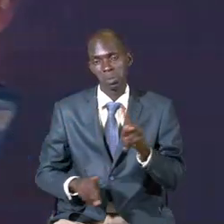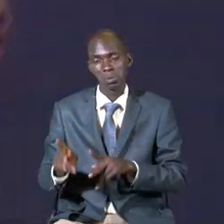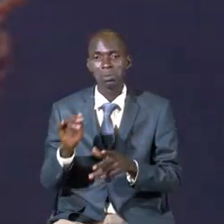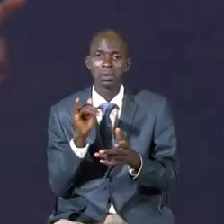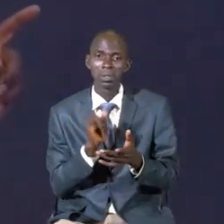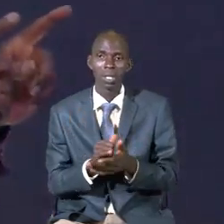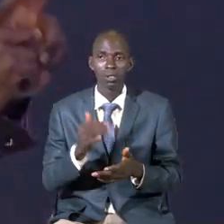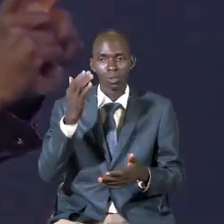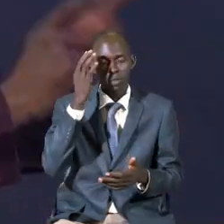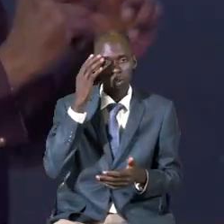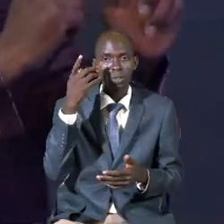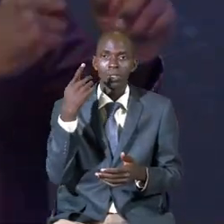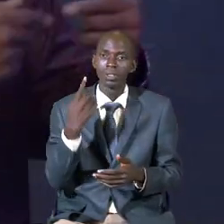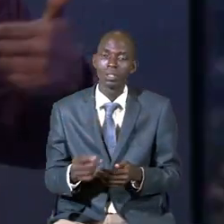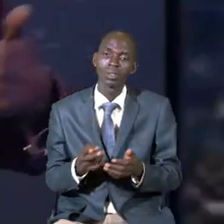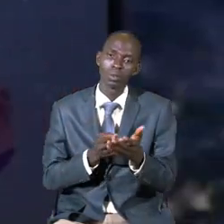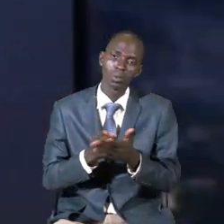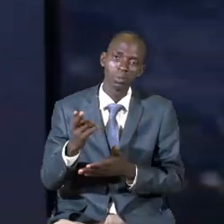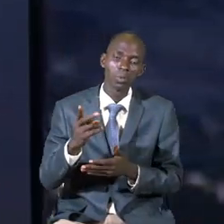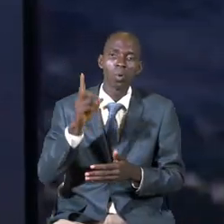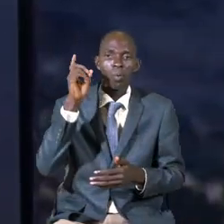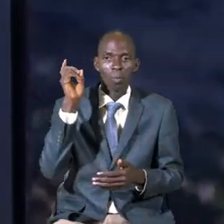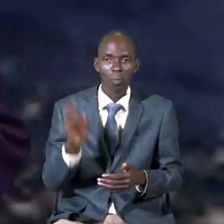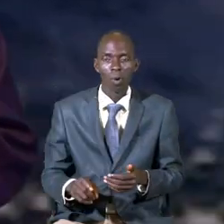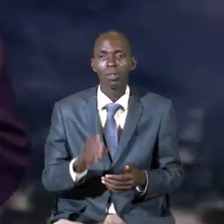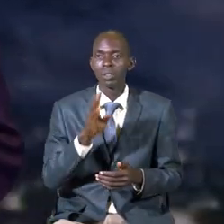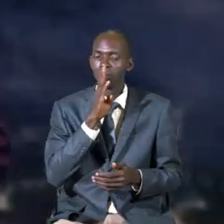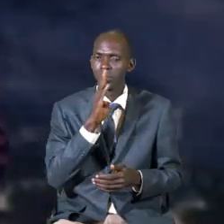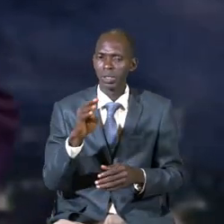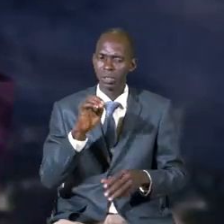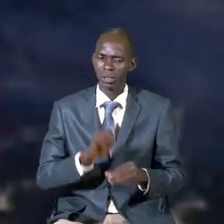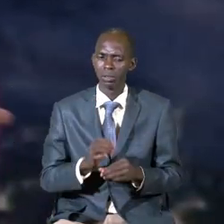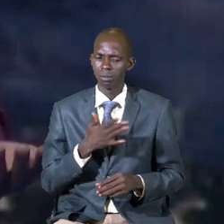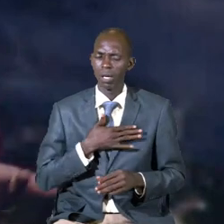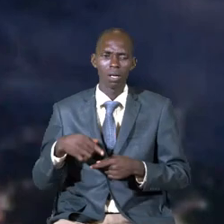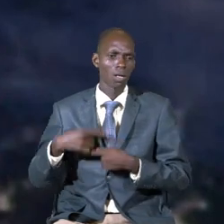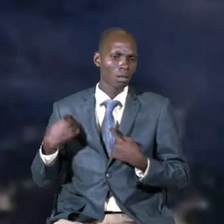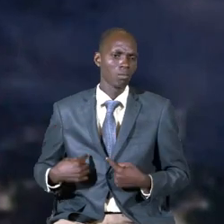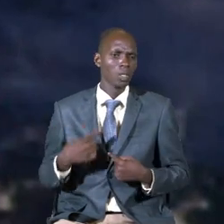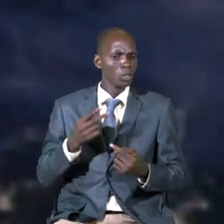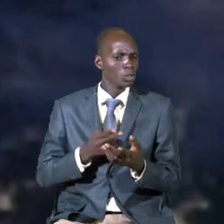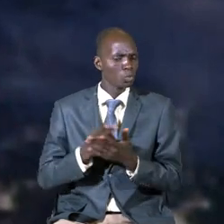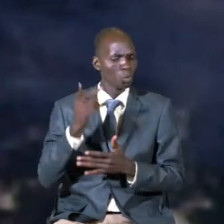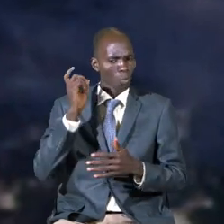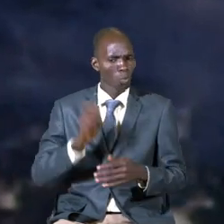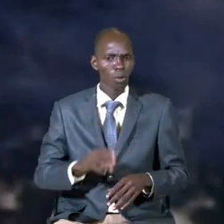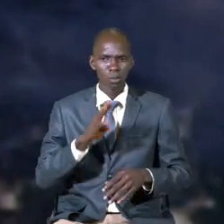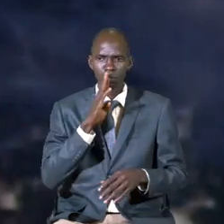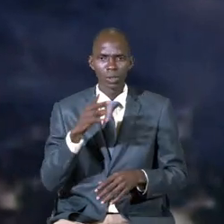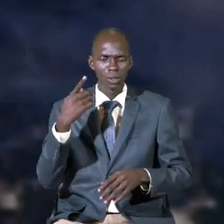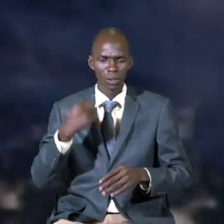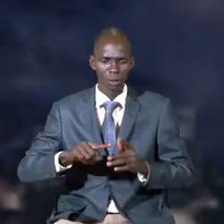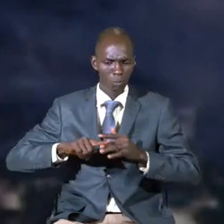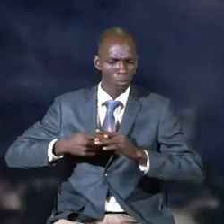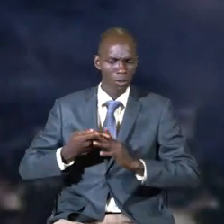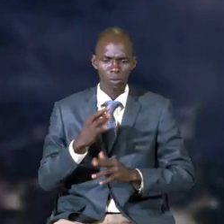the truth must be in my heart must be the foundation of everything i